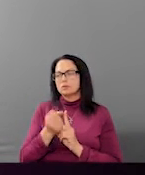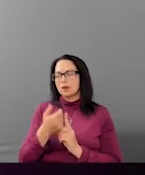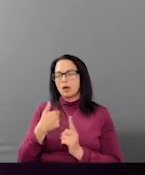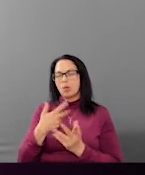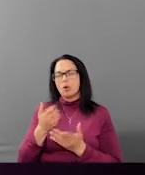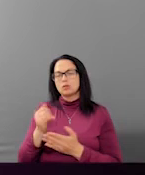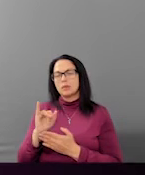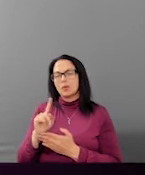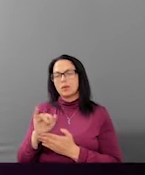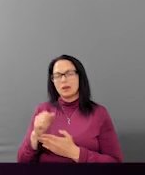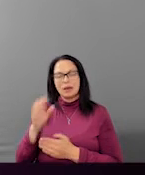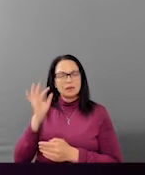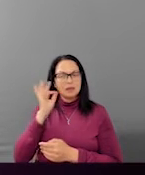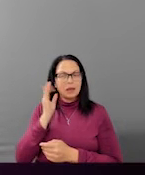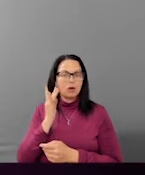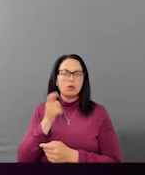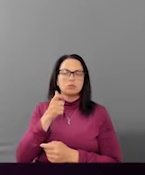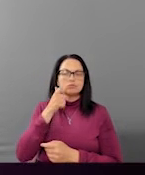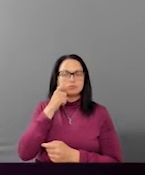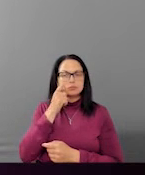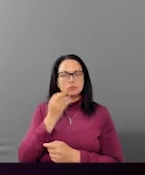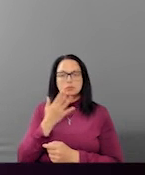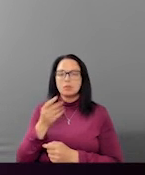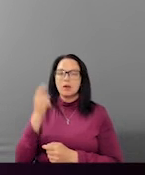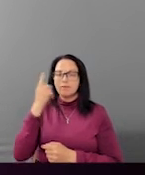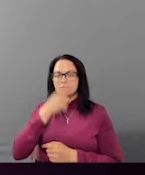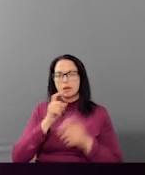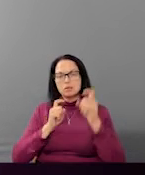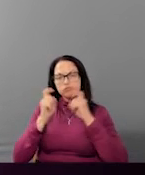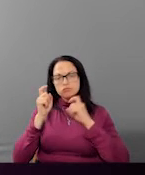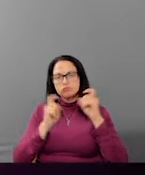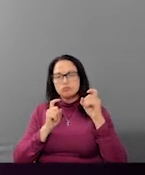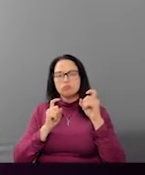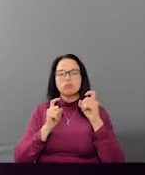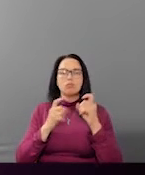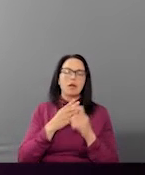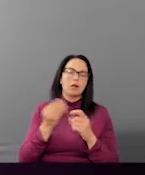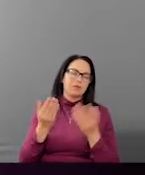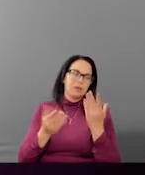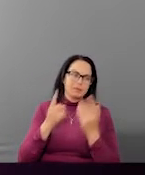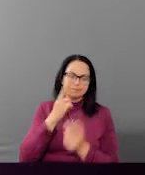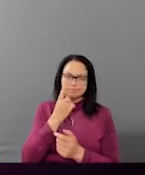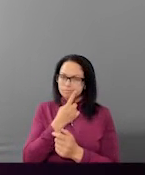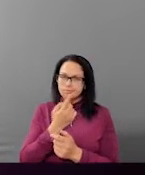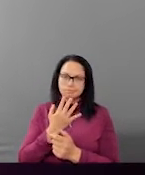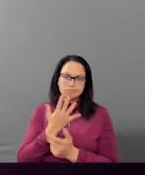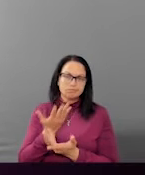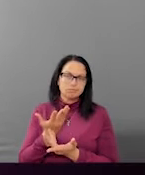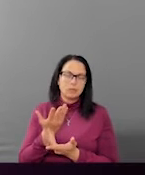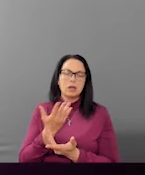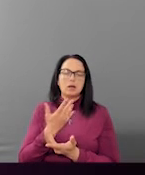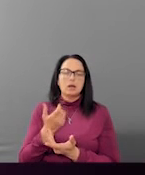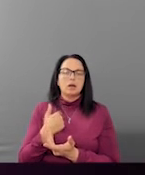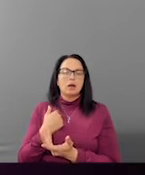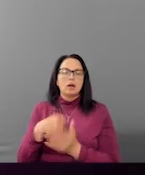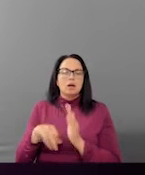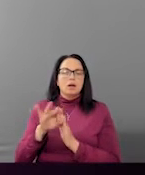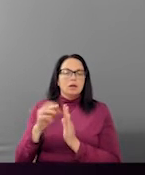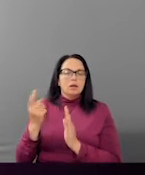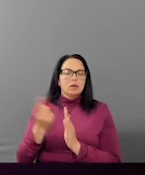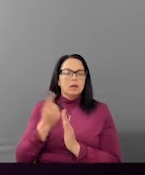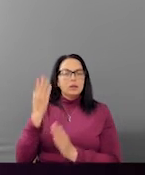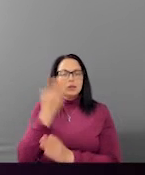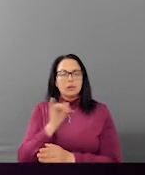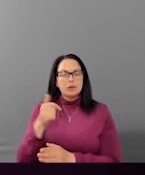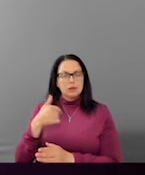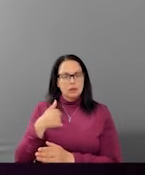hair color, the skin color, the face expression, and maybe the eye color, right? If I want to find something that looks like me. The events that